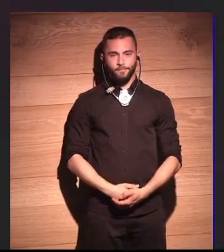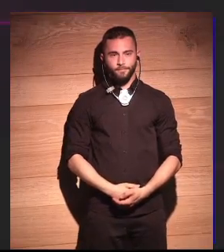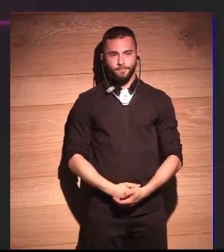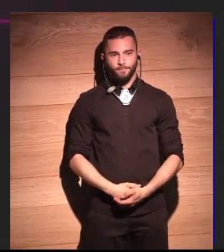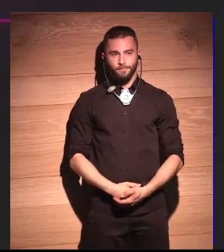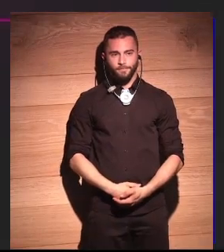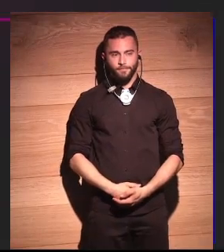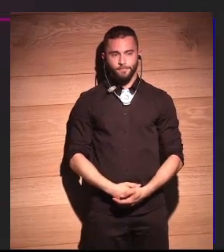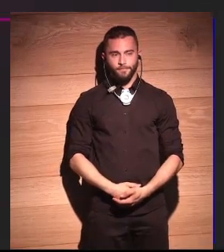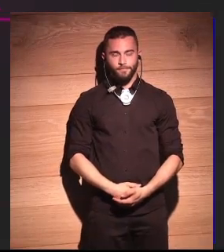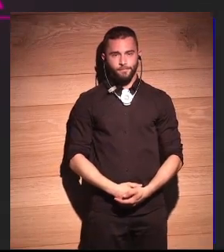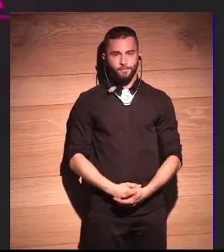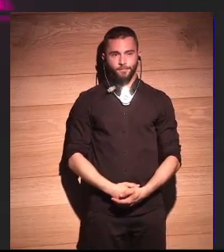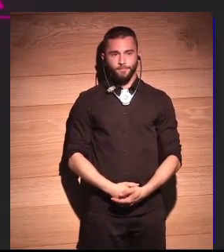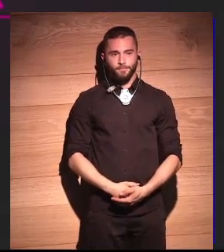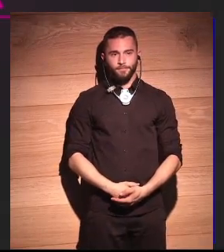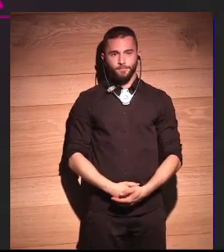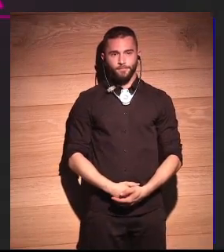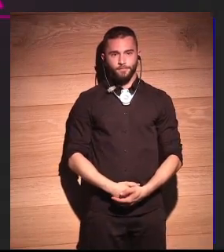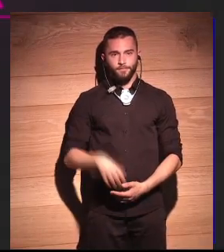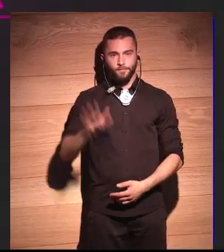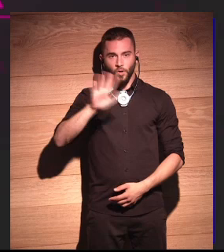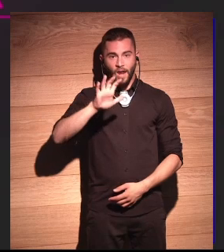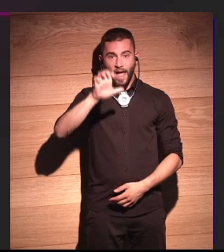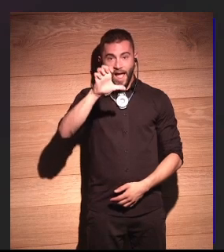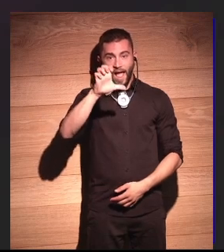1. Guys, Eddie, are you there?